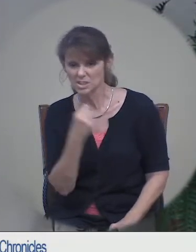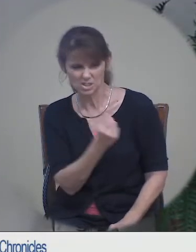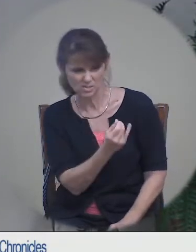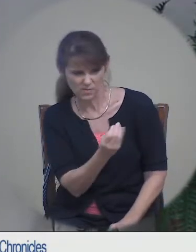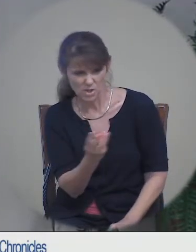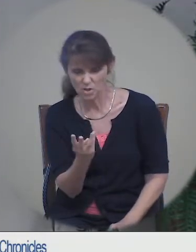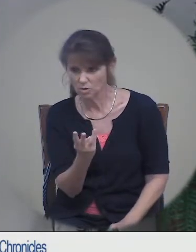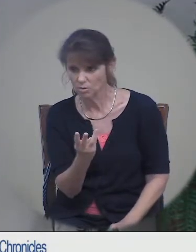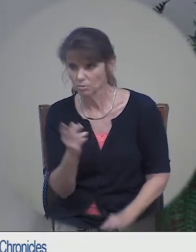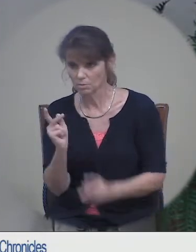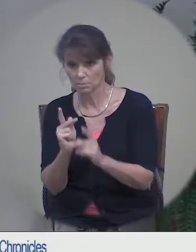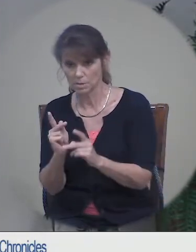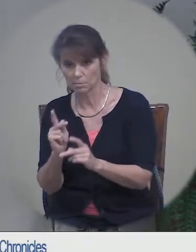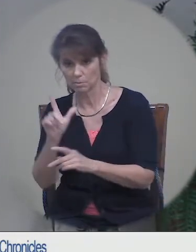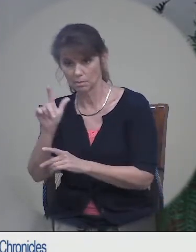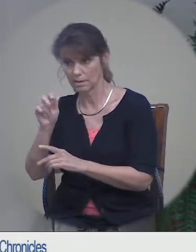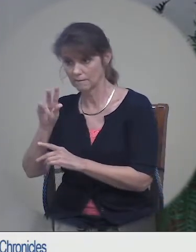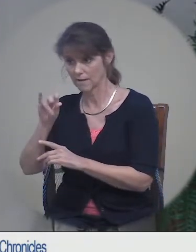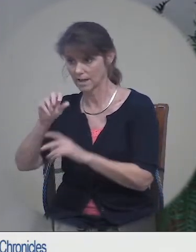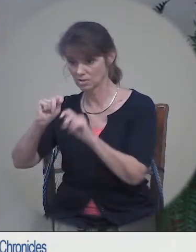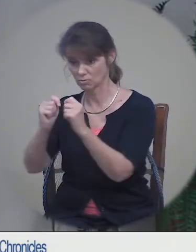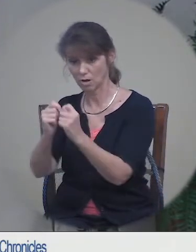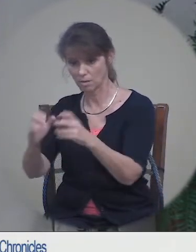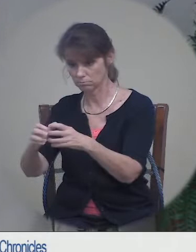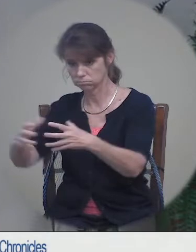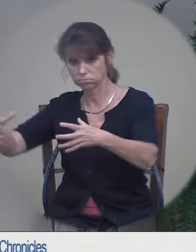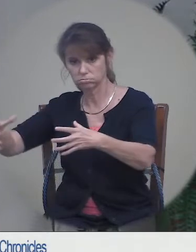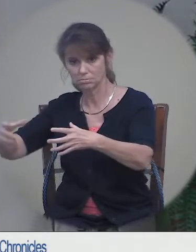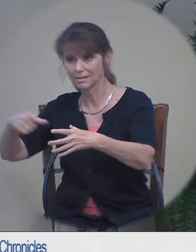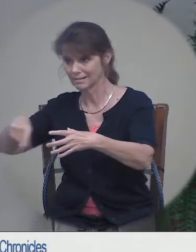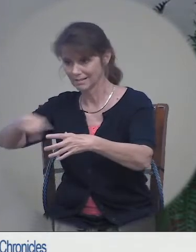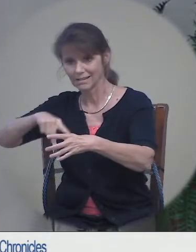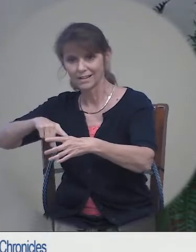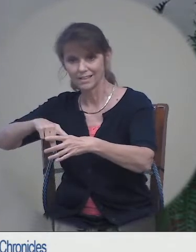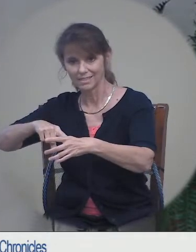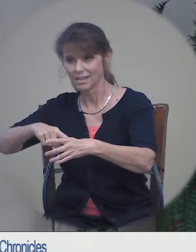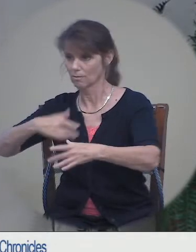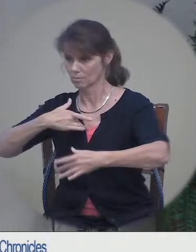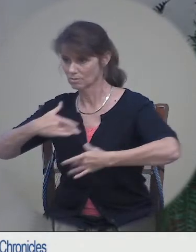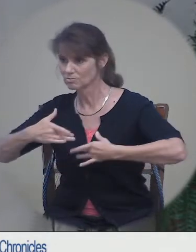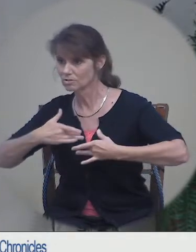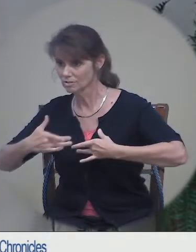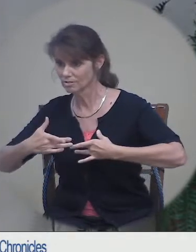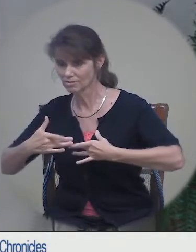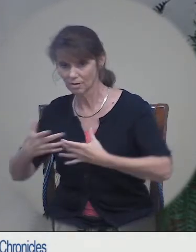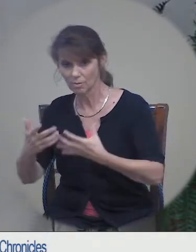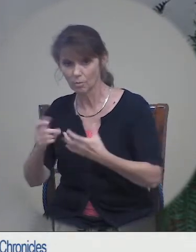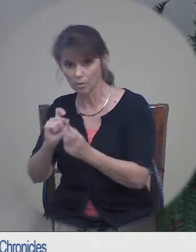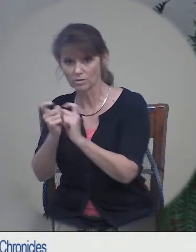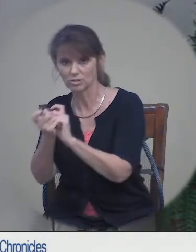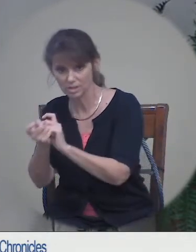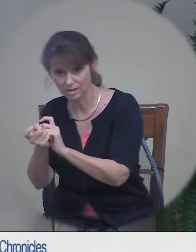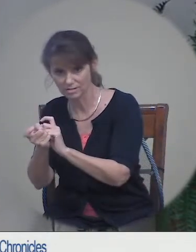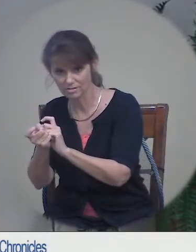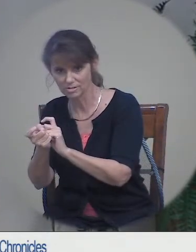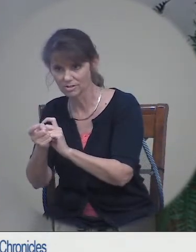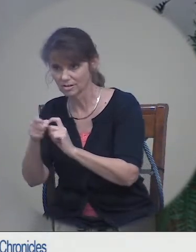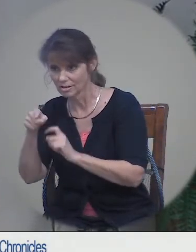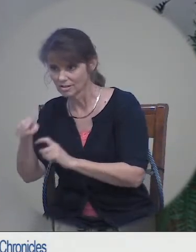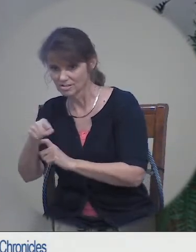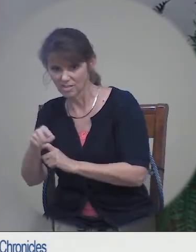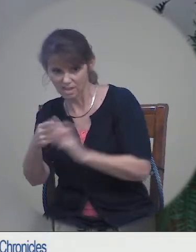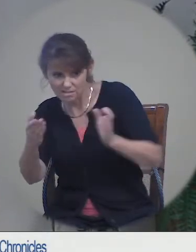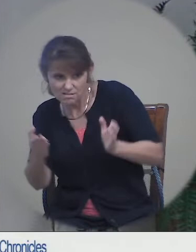Is everybody, when you choose to turn back to the Lord or institute something or try to accomplish something,